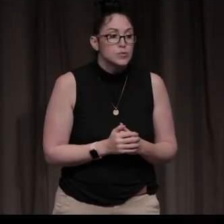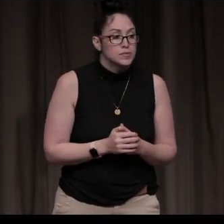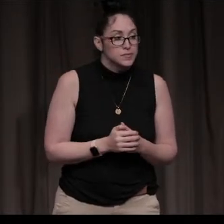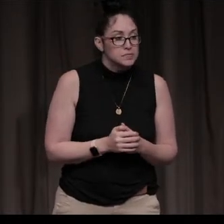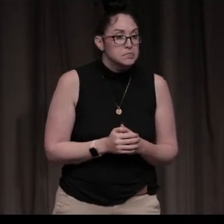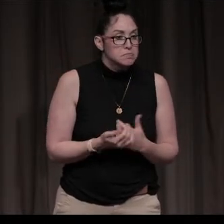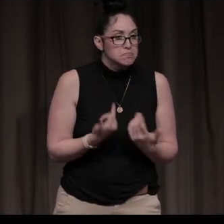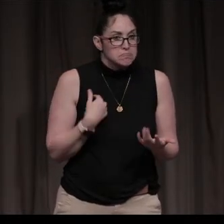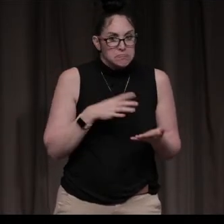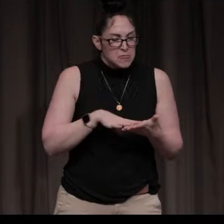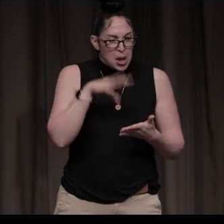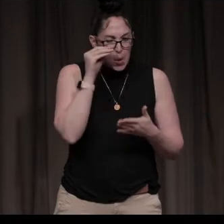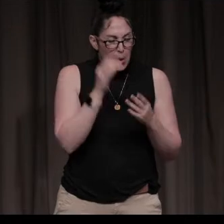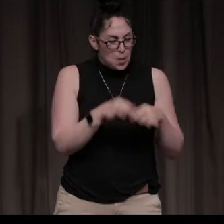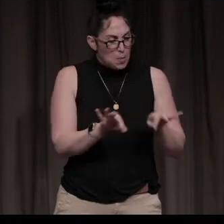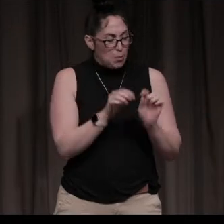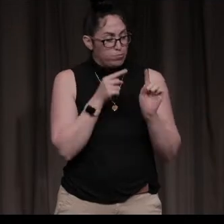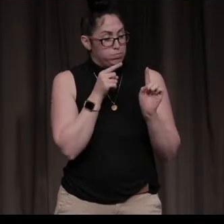learned basically is that